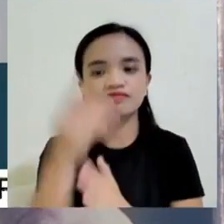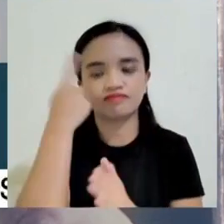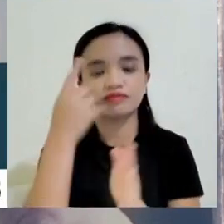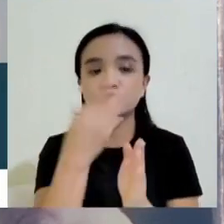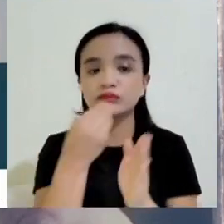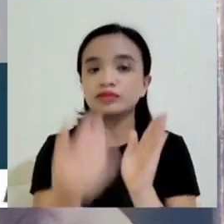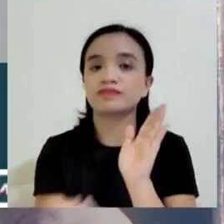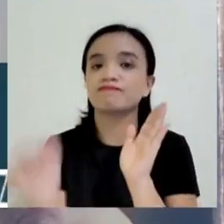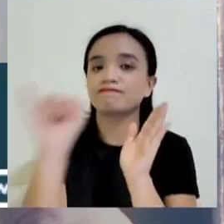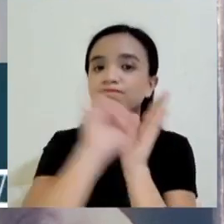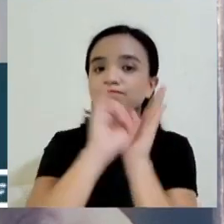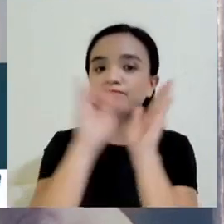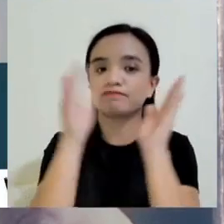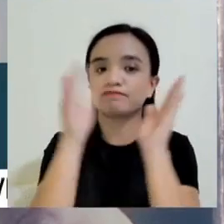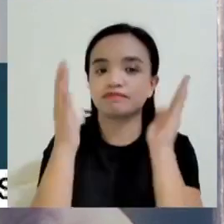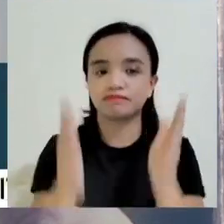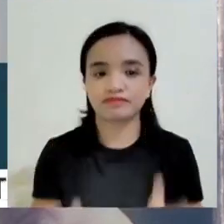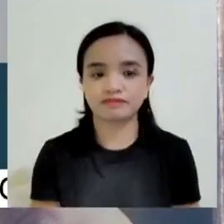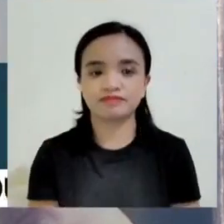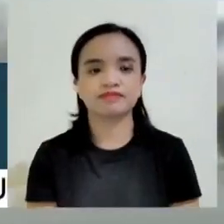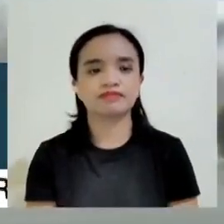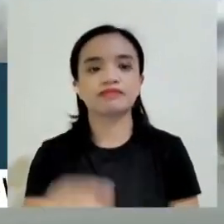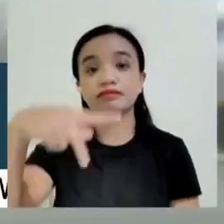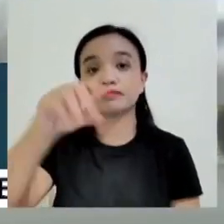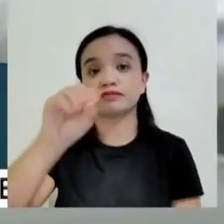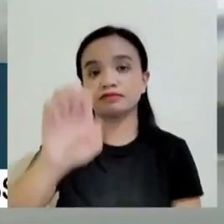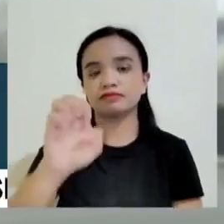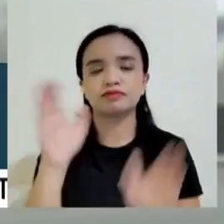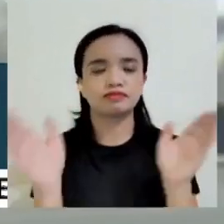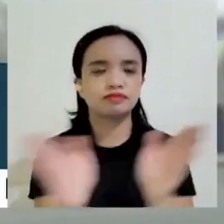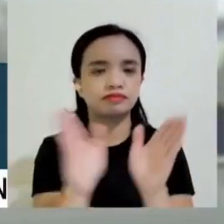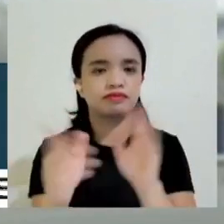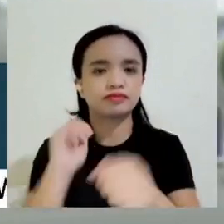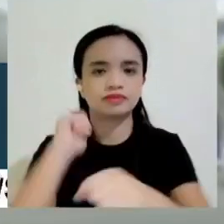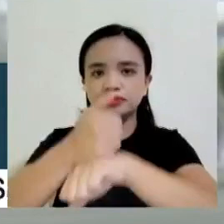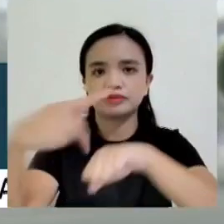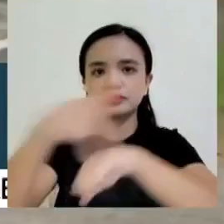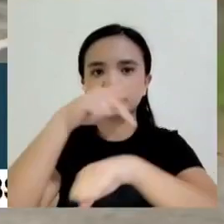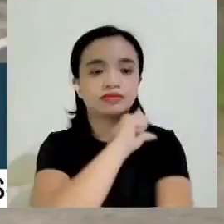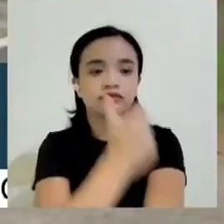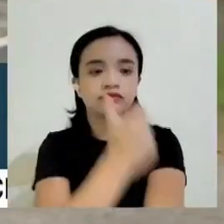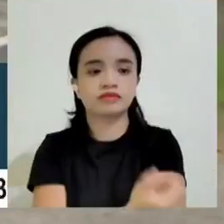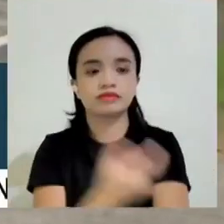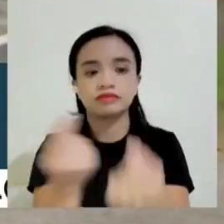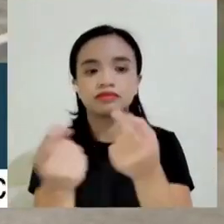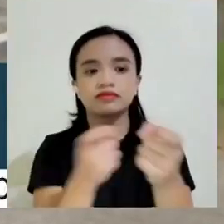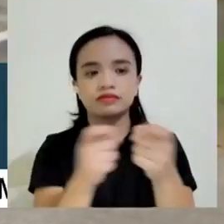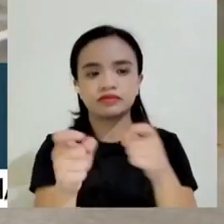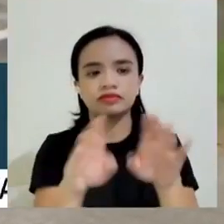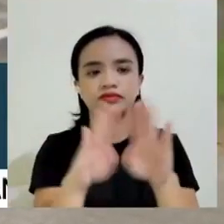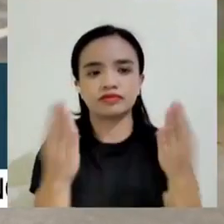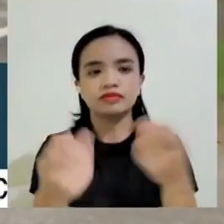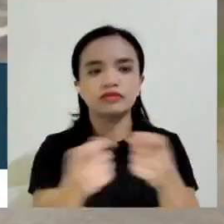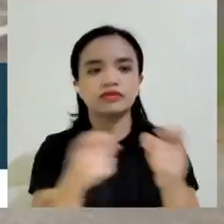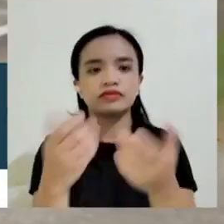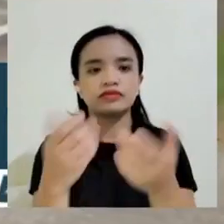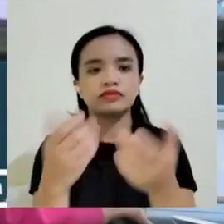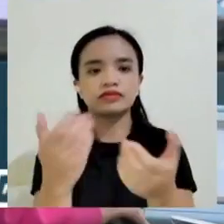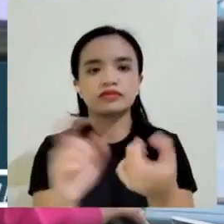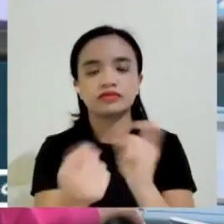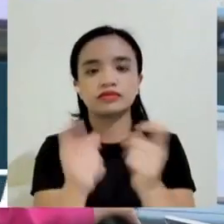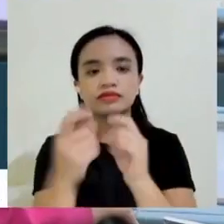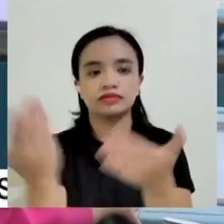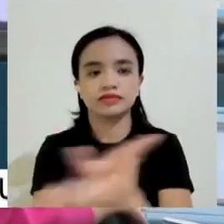for the establishment of the Philippine Airports Authority to operate and modernize airports, saying the Civil Aviation Authority of the